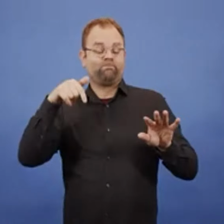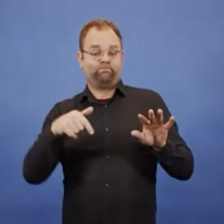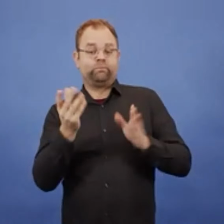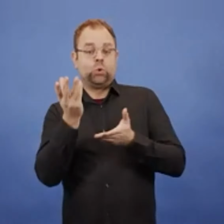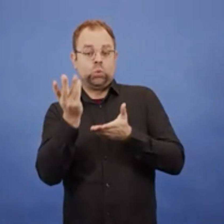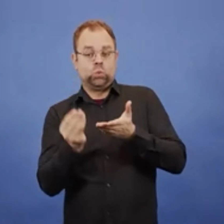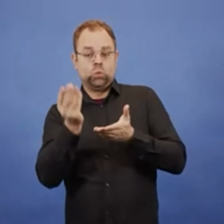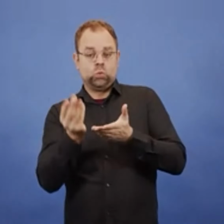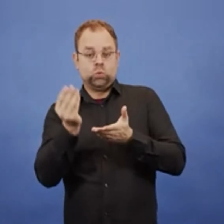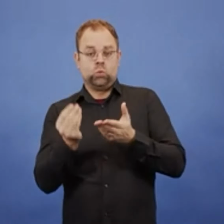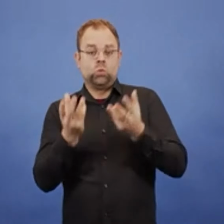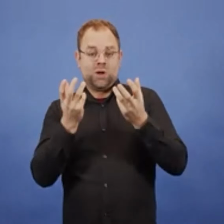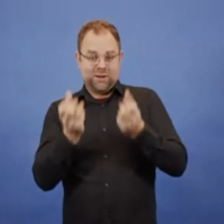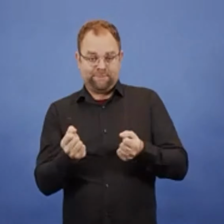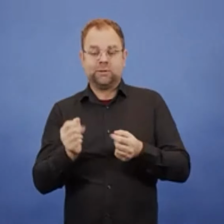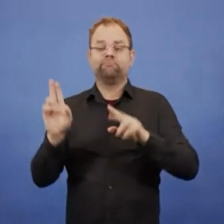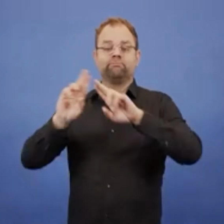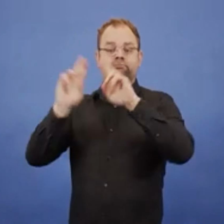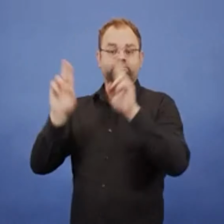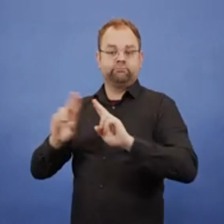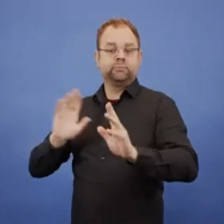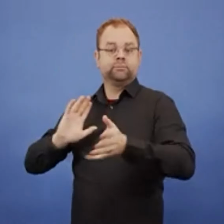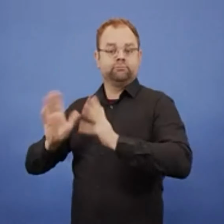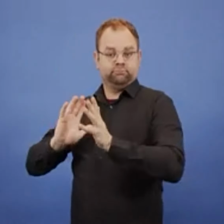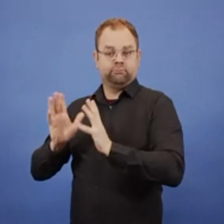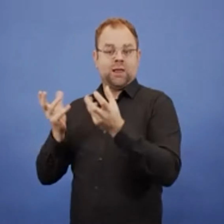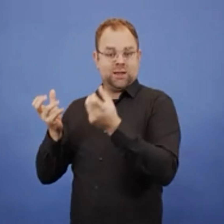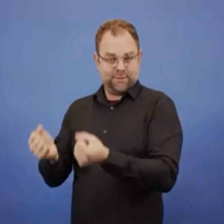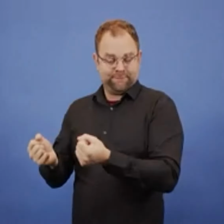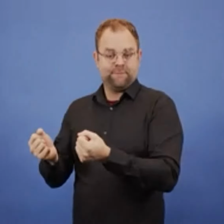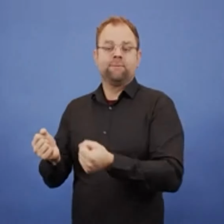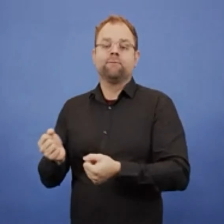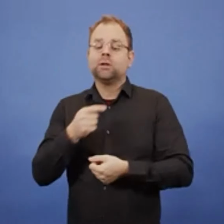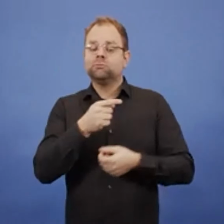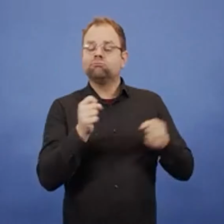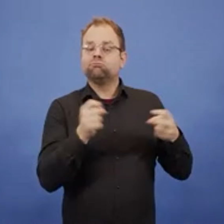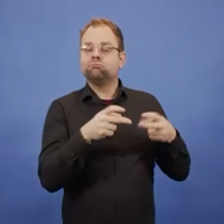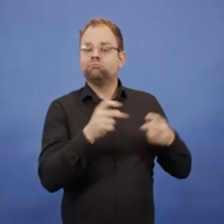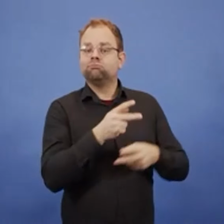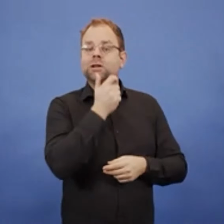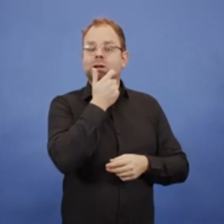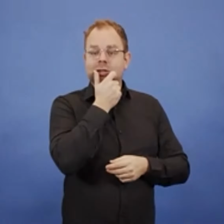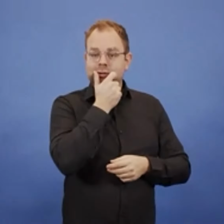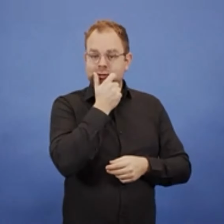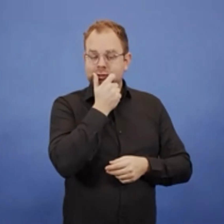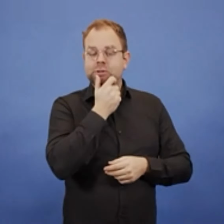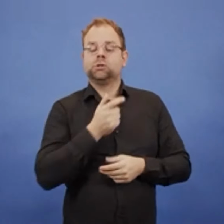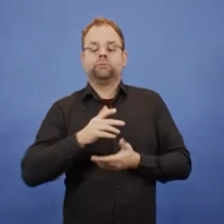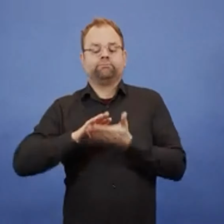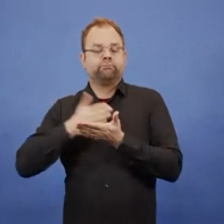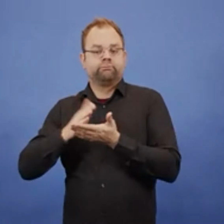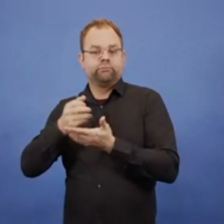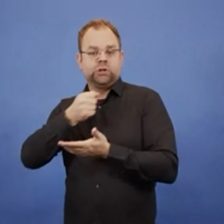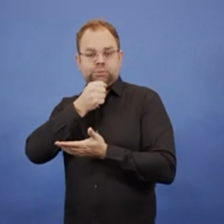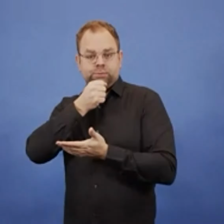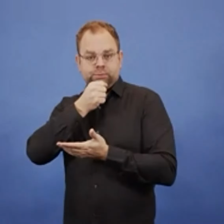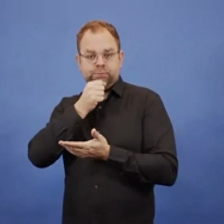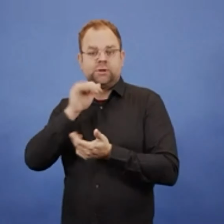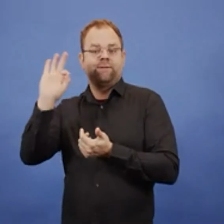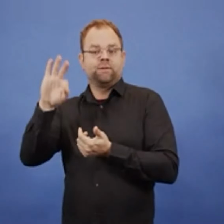language interpretation in French, Spanish, and Arabic language. A CC button on the bottom of your screen will